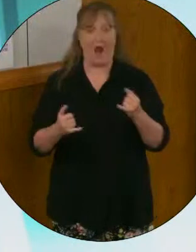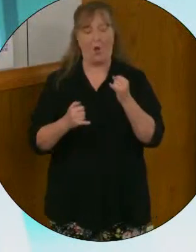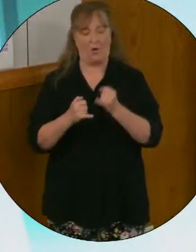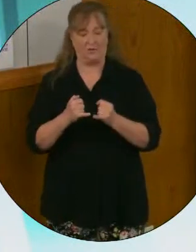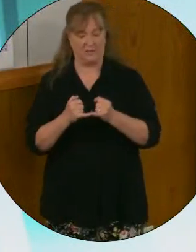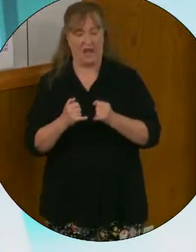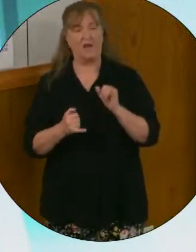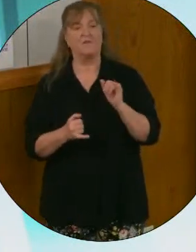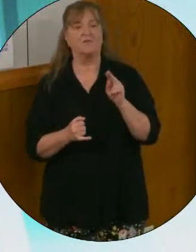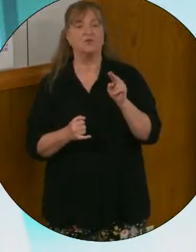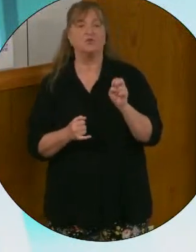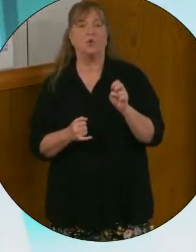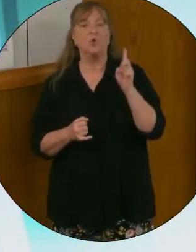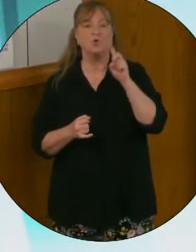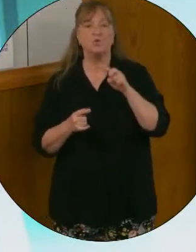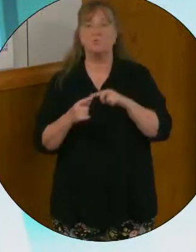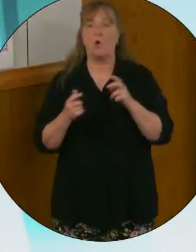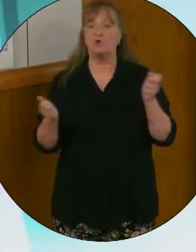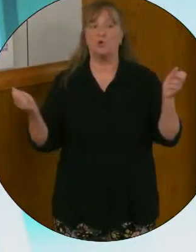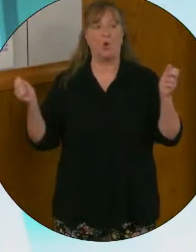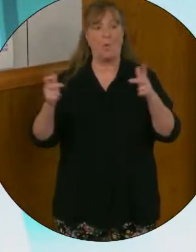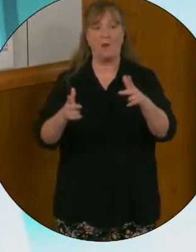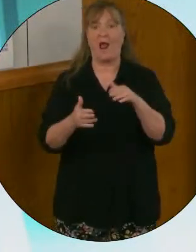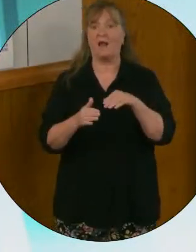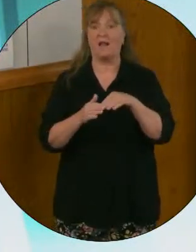of June. We are supposed to come back in